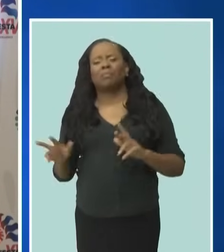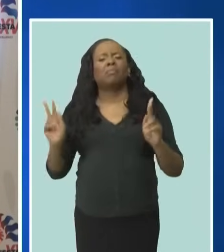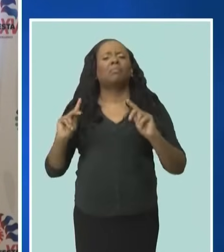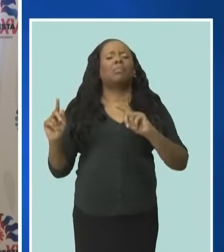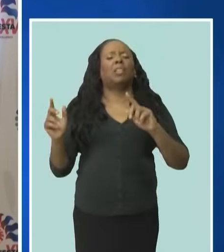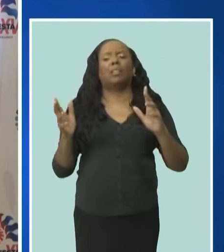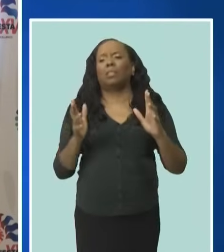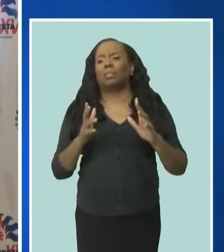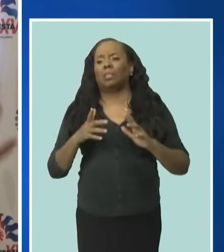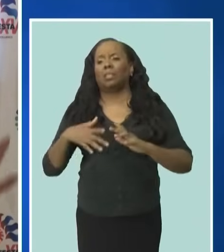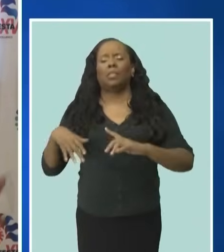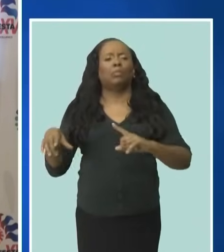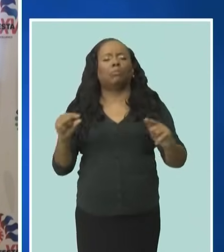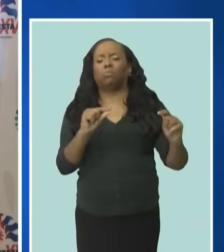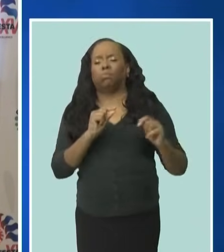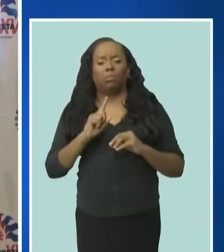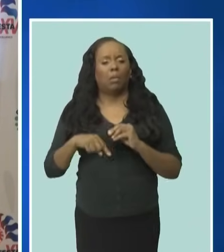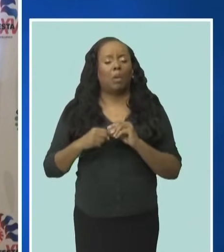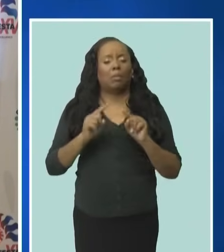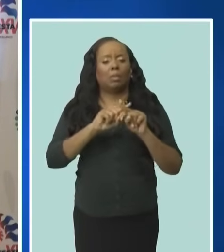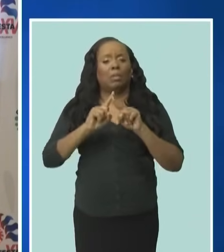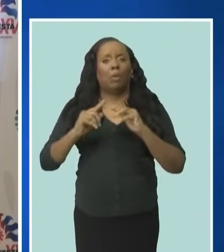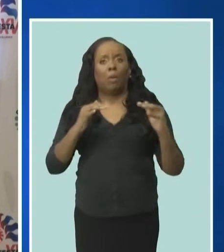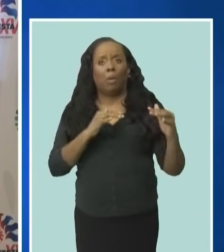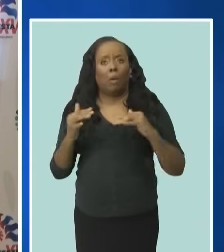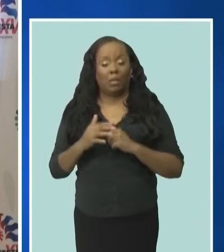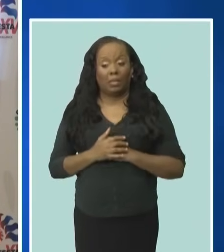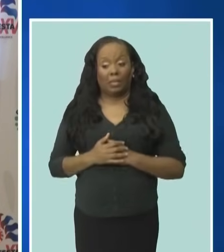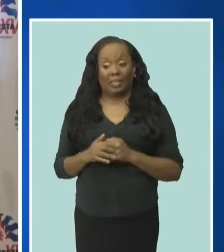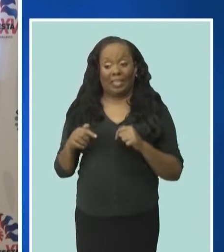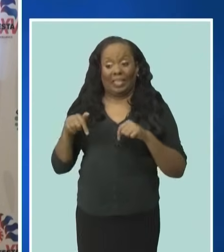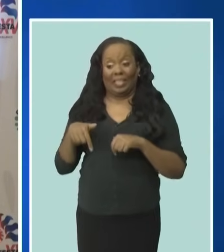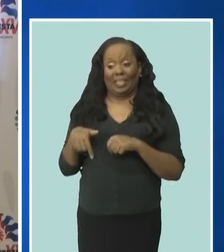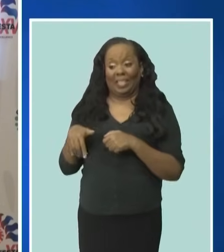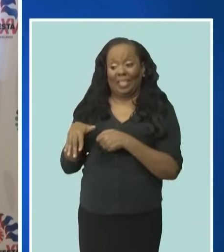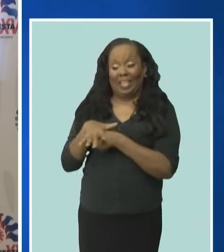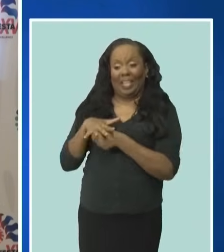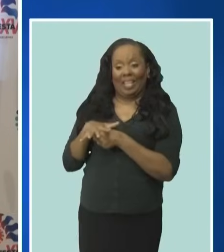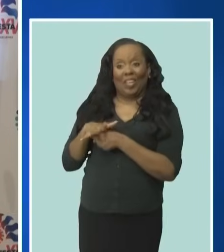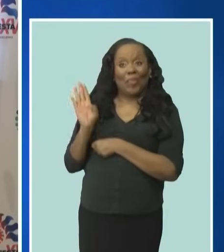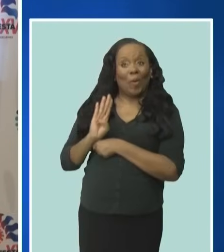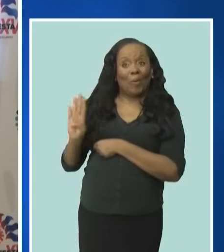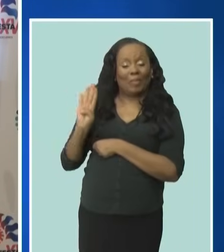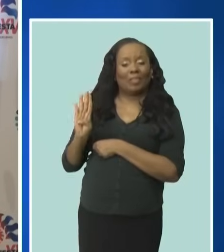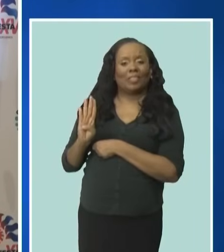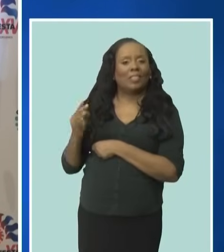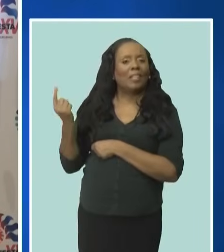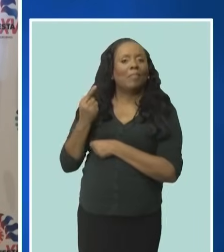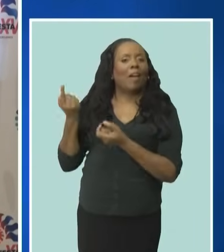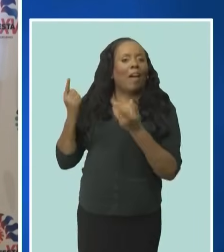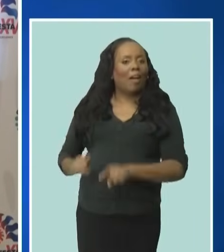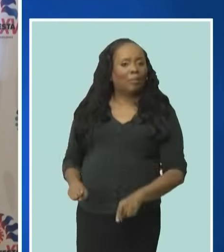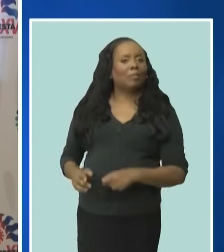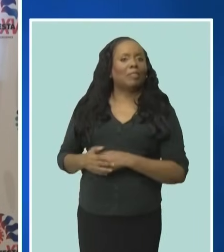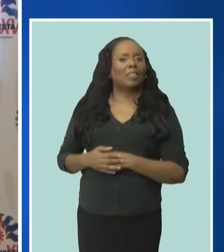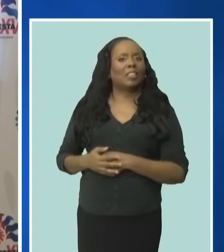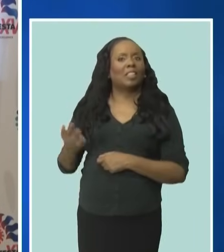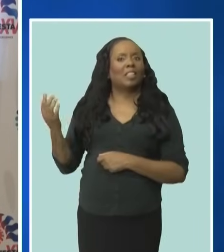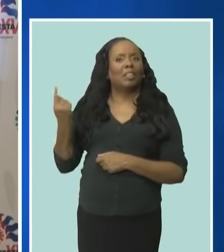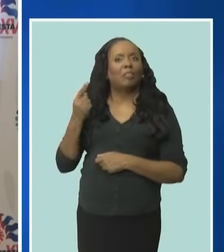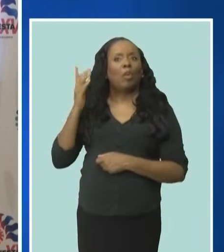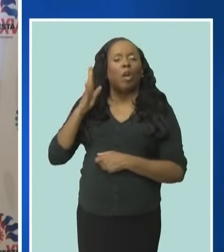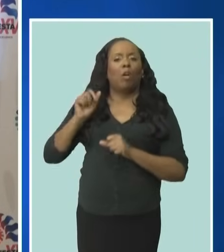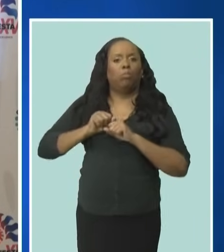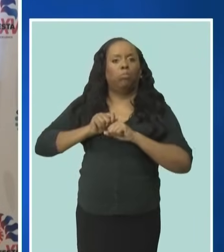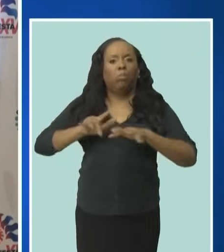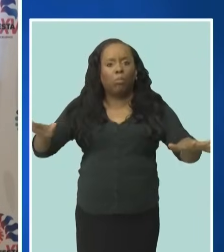In this little part of the globe, there is something happening and something that will explode from